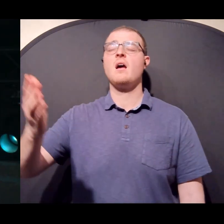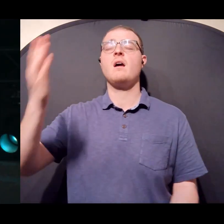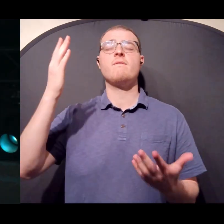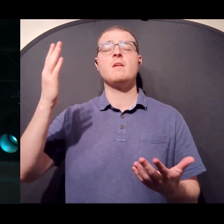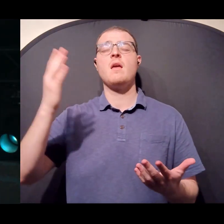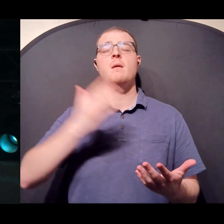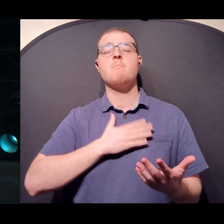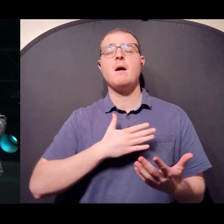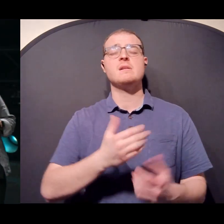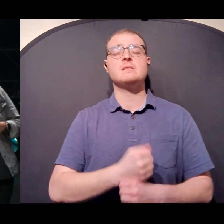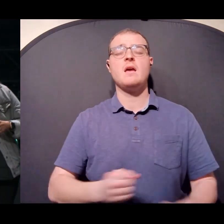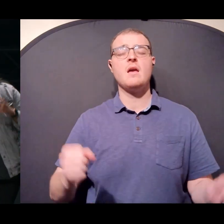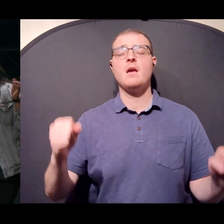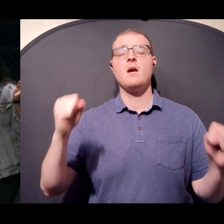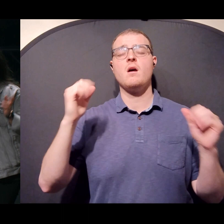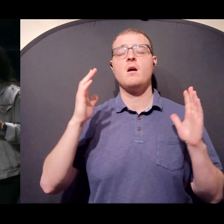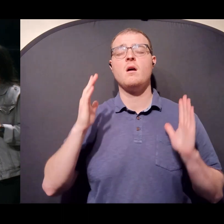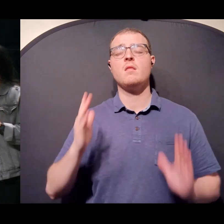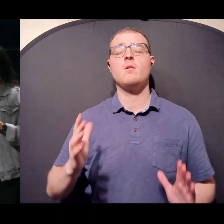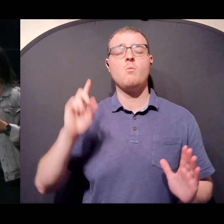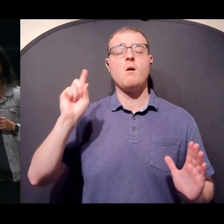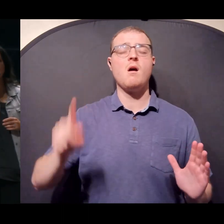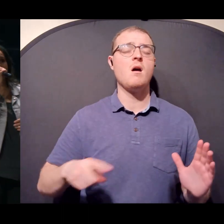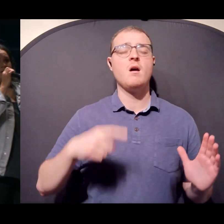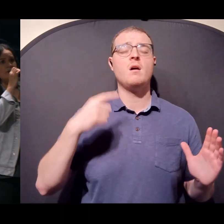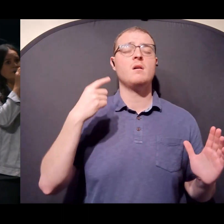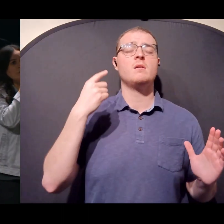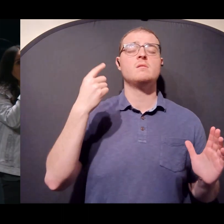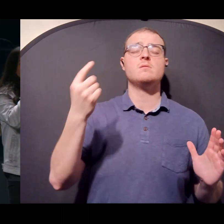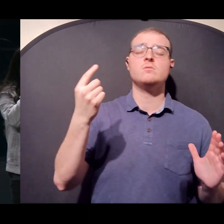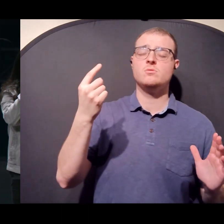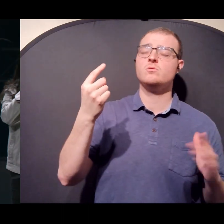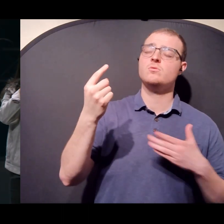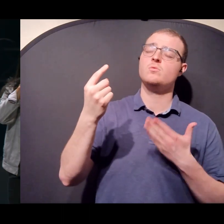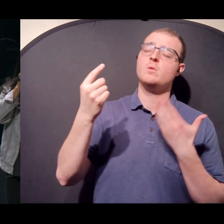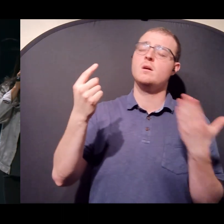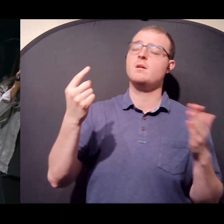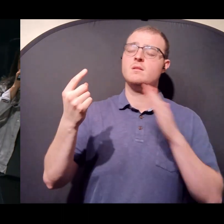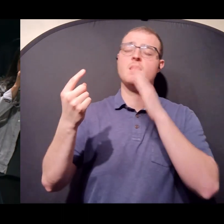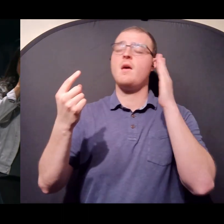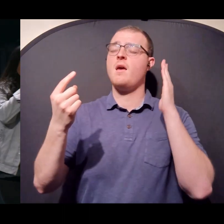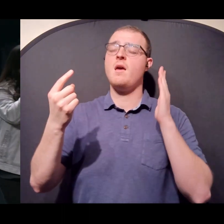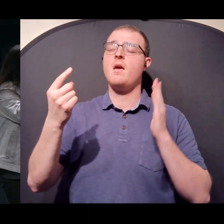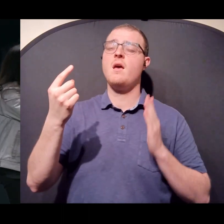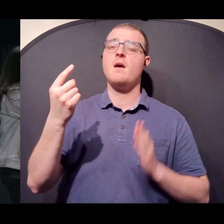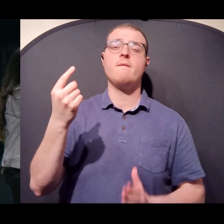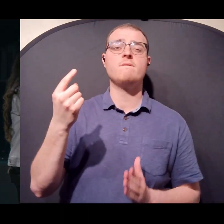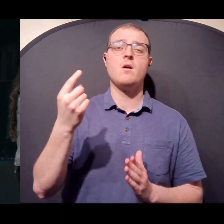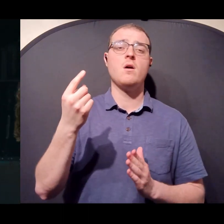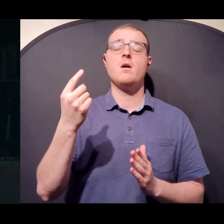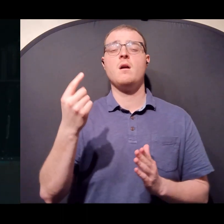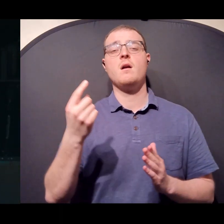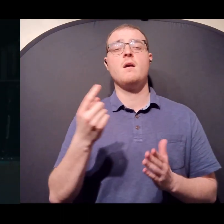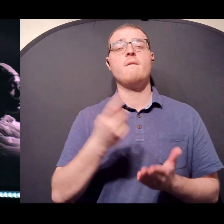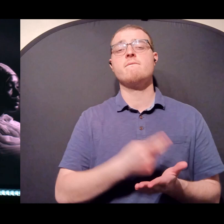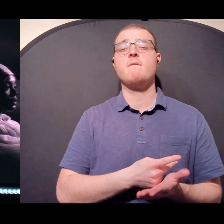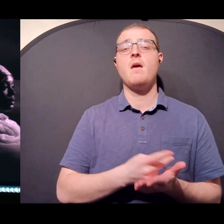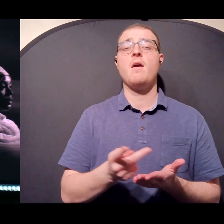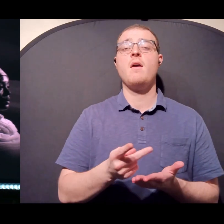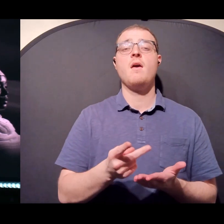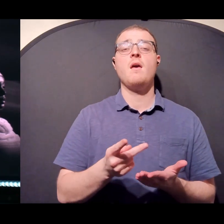in God. He's my Savior, the one who